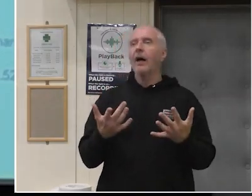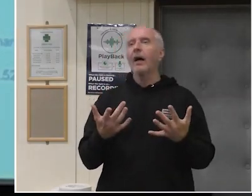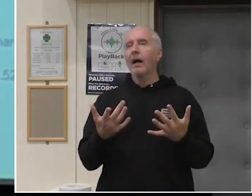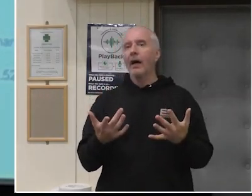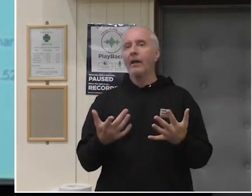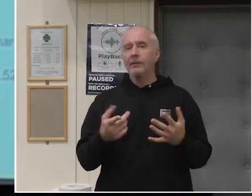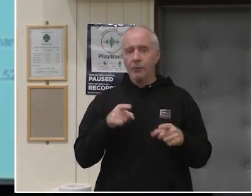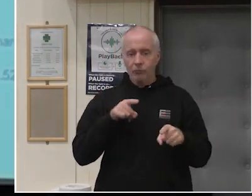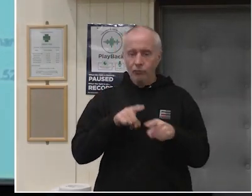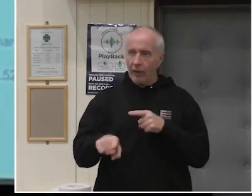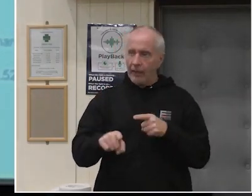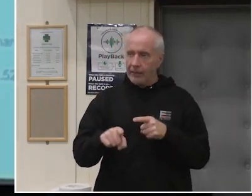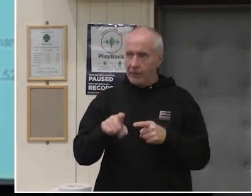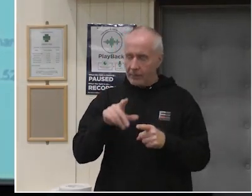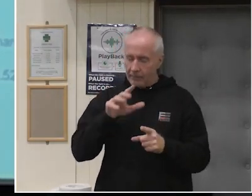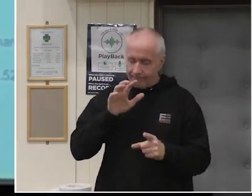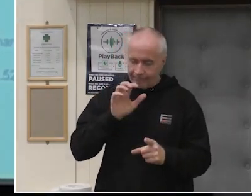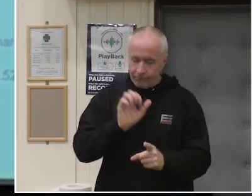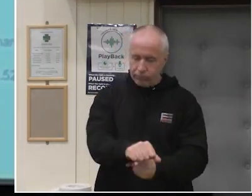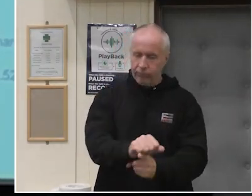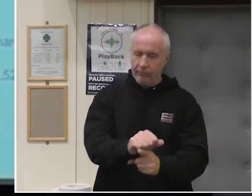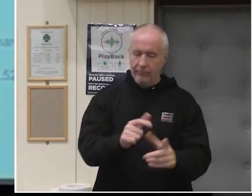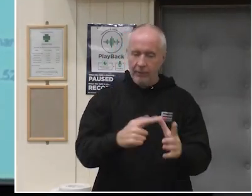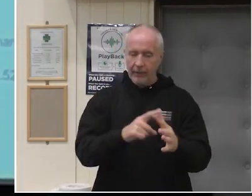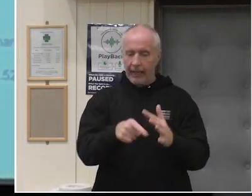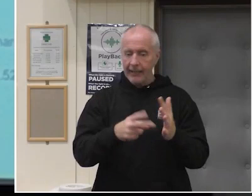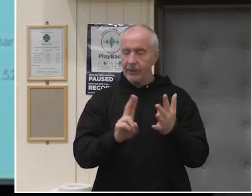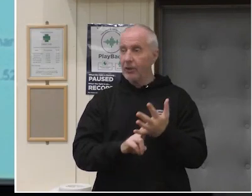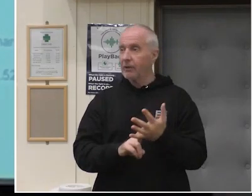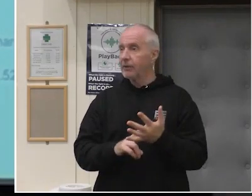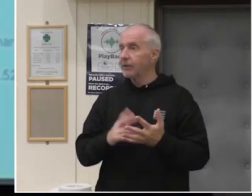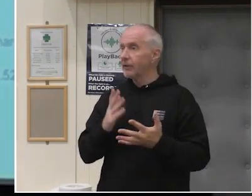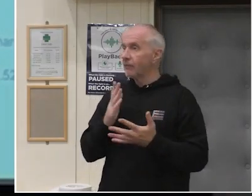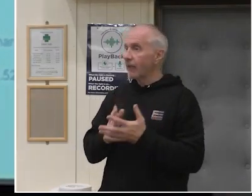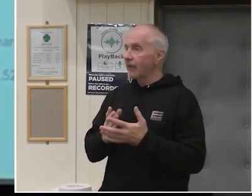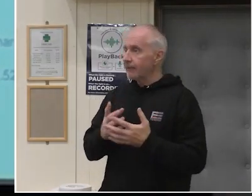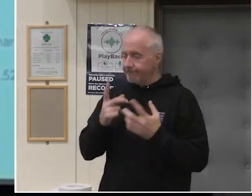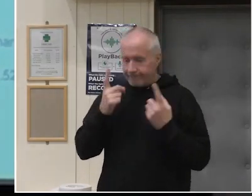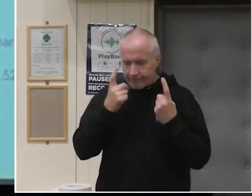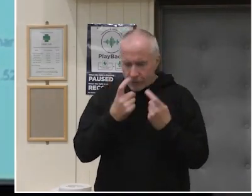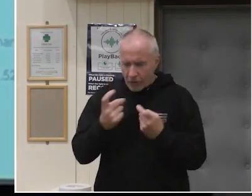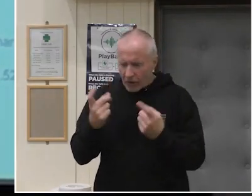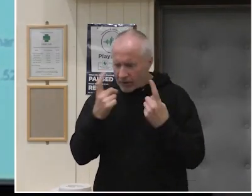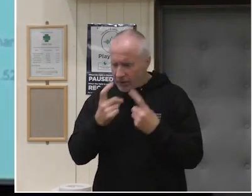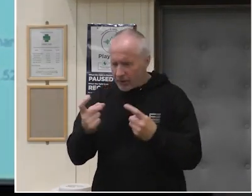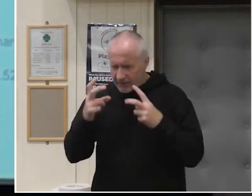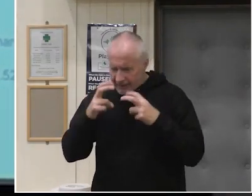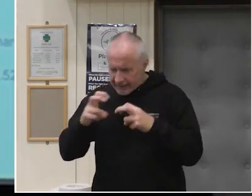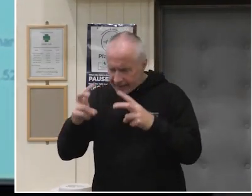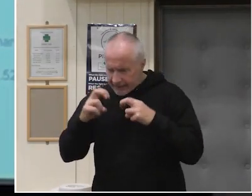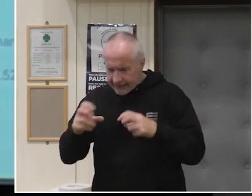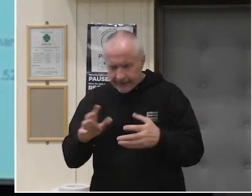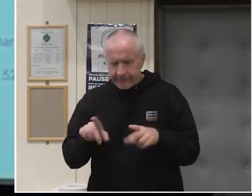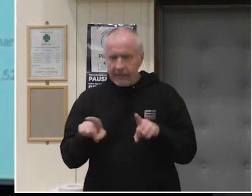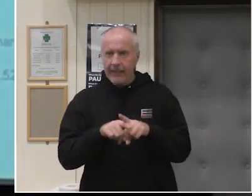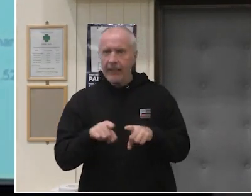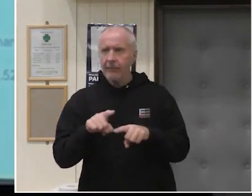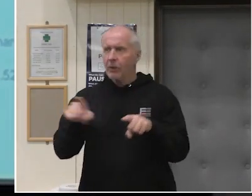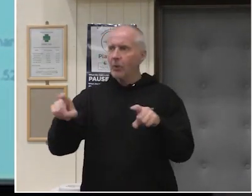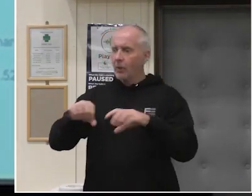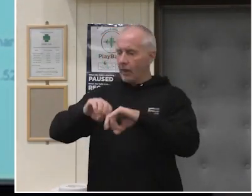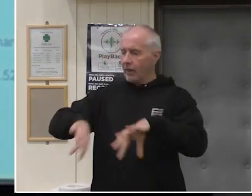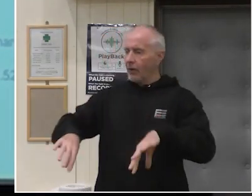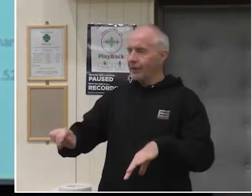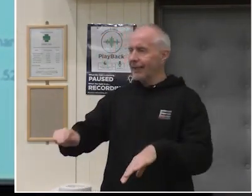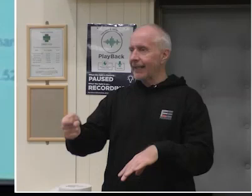detecting the axion. Now, an axion search is a bit like what you do when you've lost your keys. You run around in a blind panic all